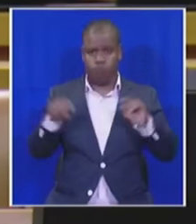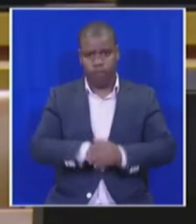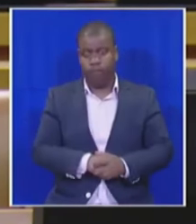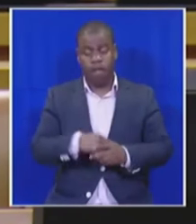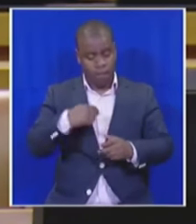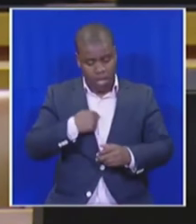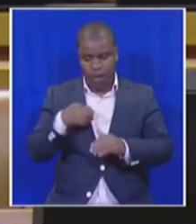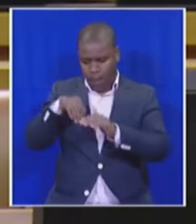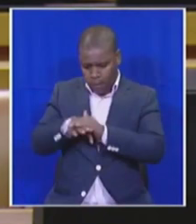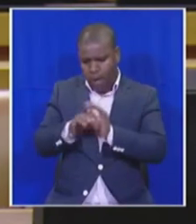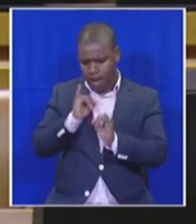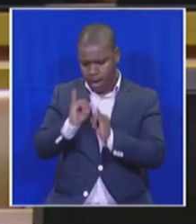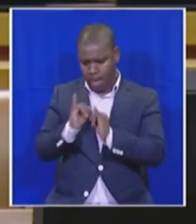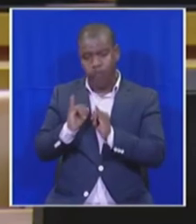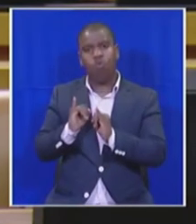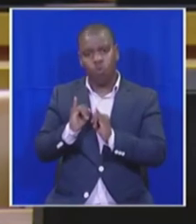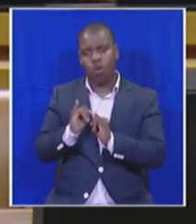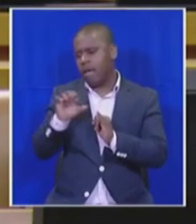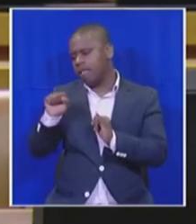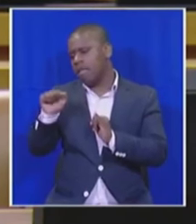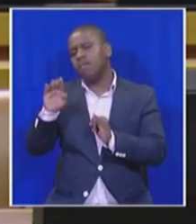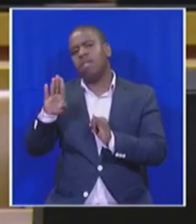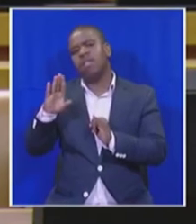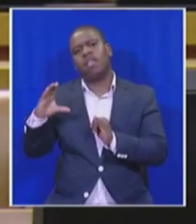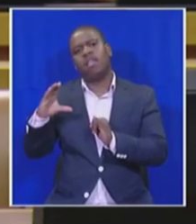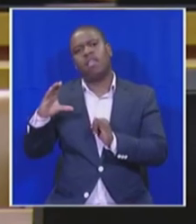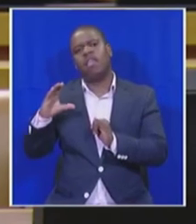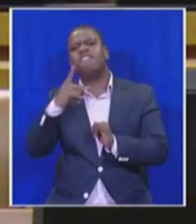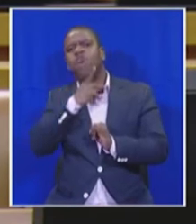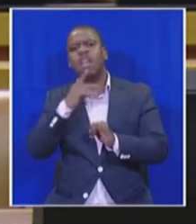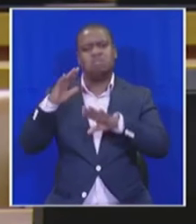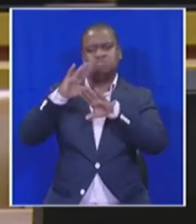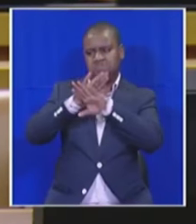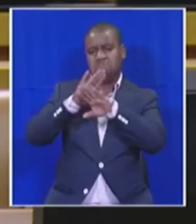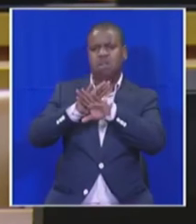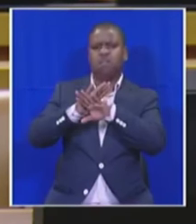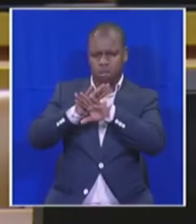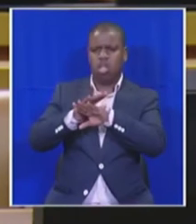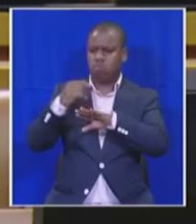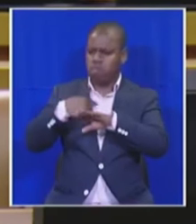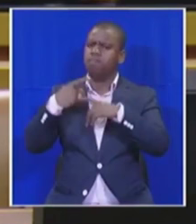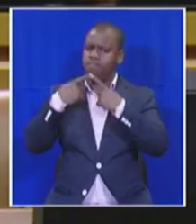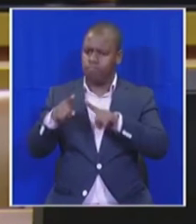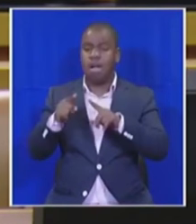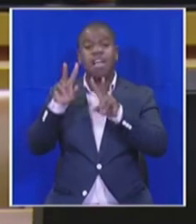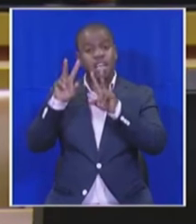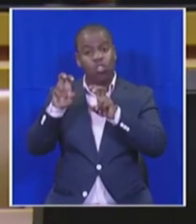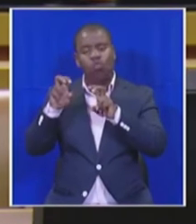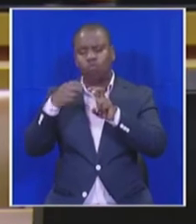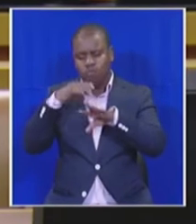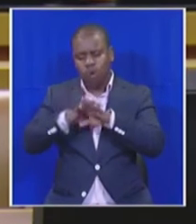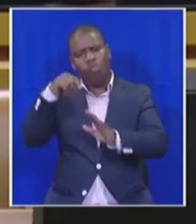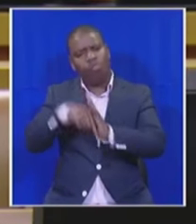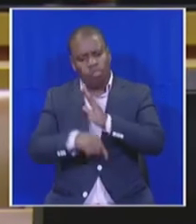my interview with the SABC on Friday evening, I also stated that the matter of